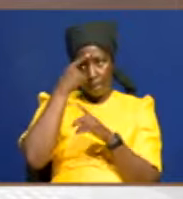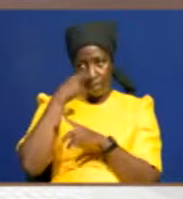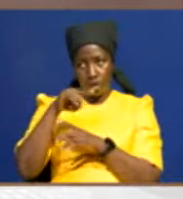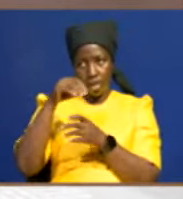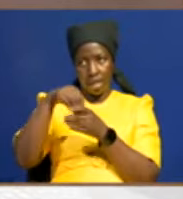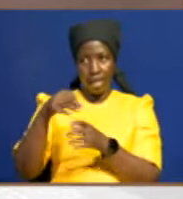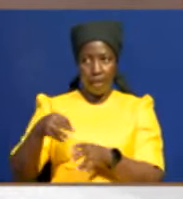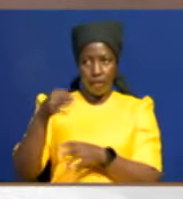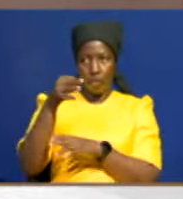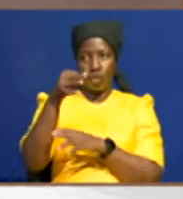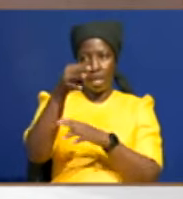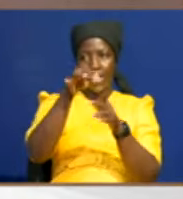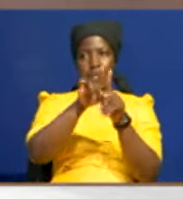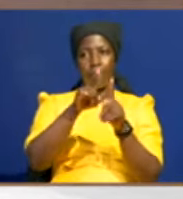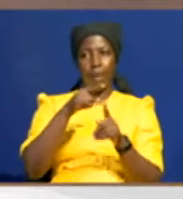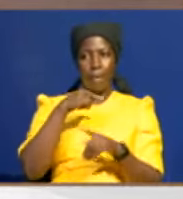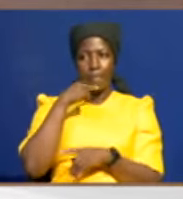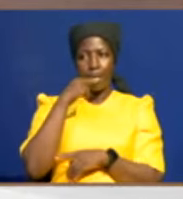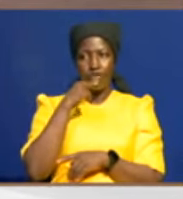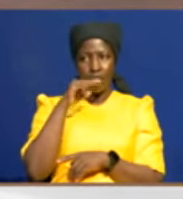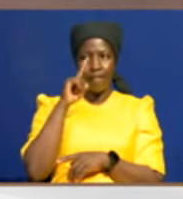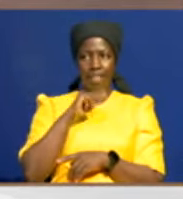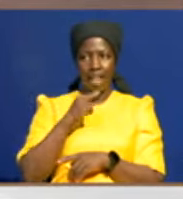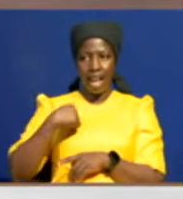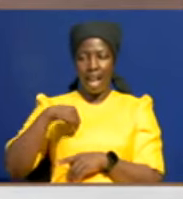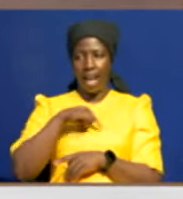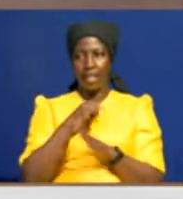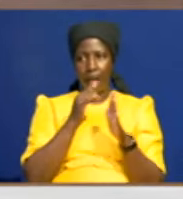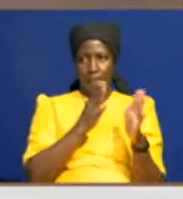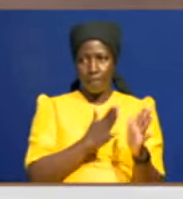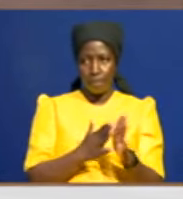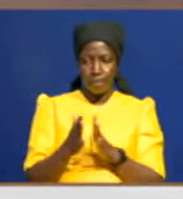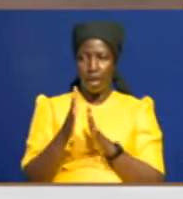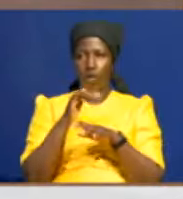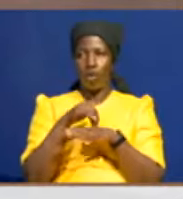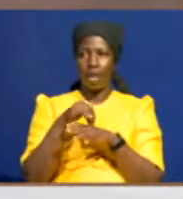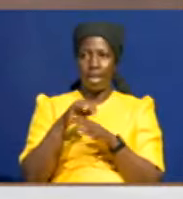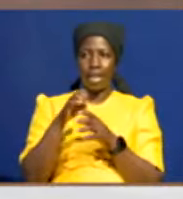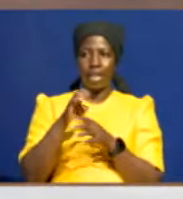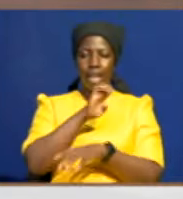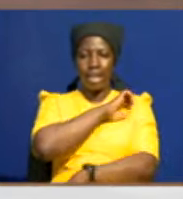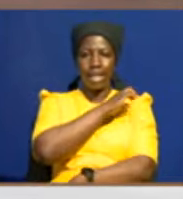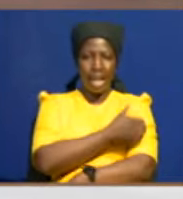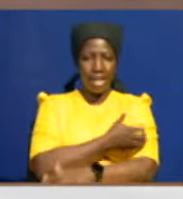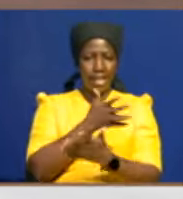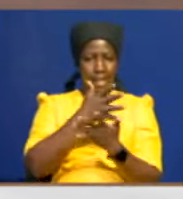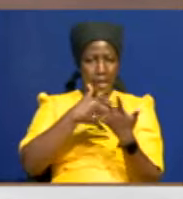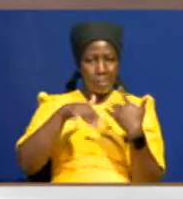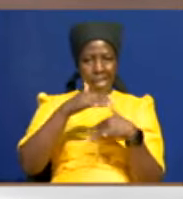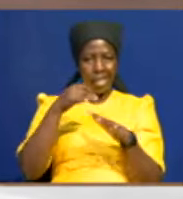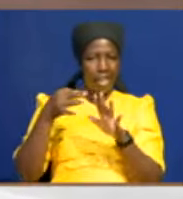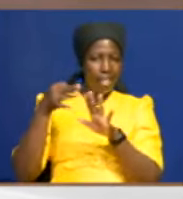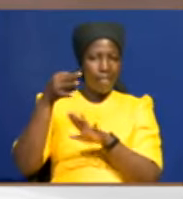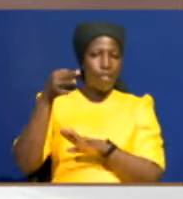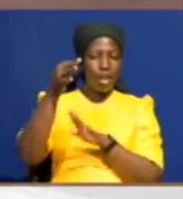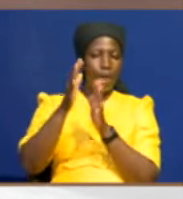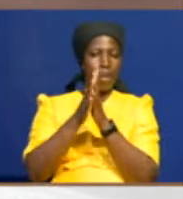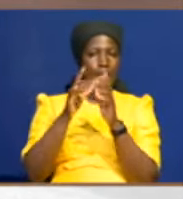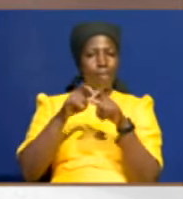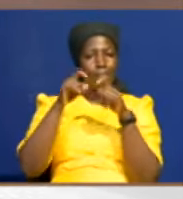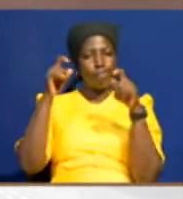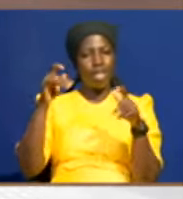But I also mentioned that we are planning an energy mix in the future with a big share also of